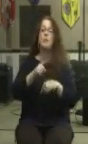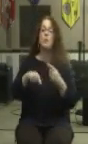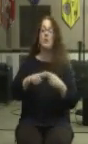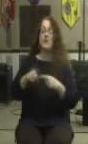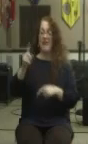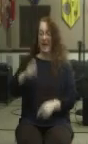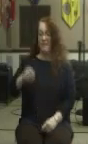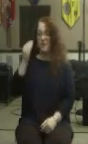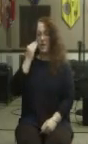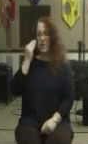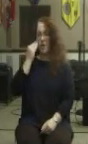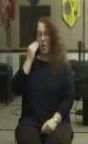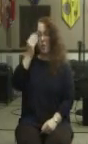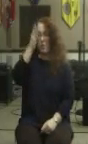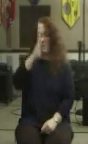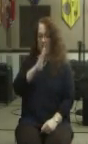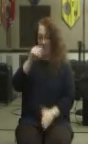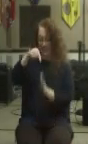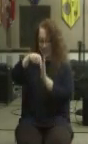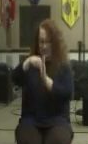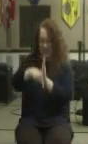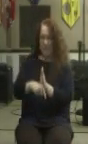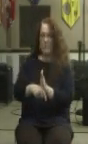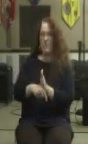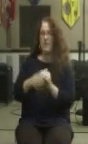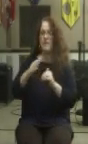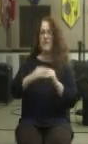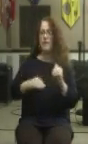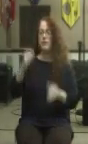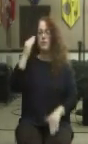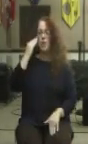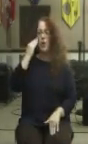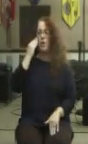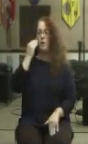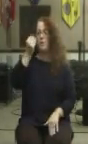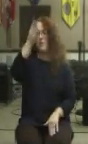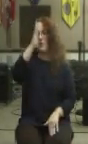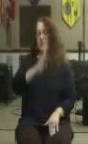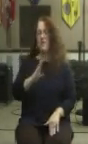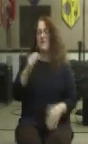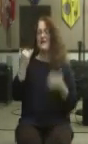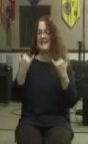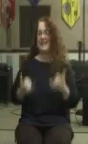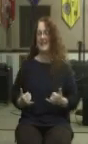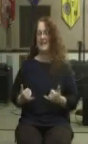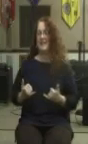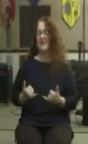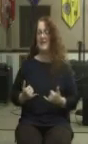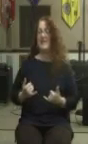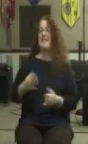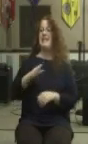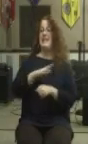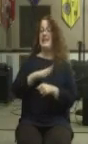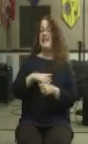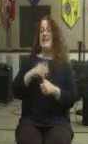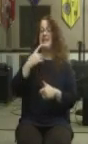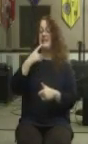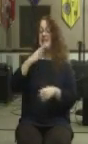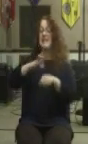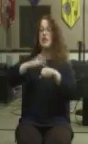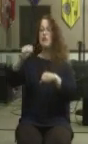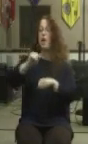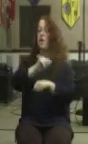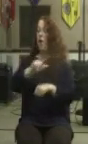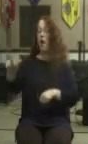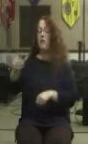there comes a time to where you have to know God even deeper than what you know God now. God is calling all